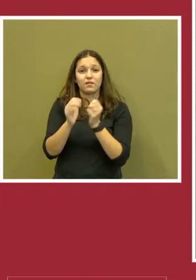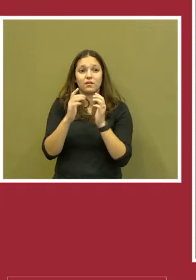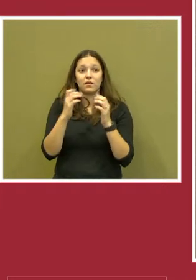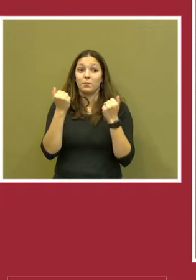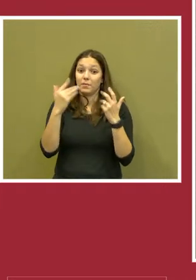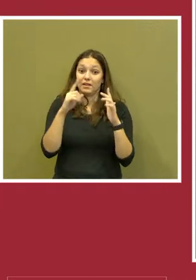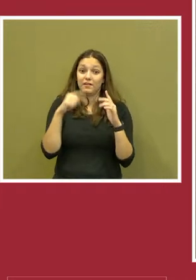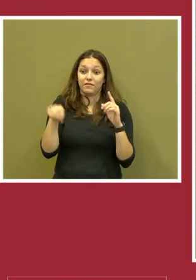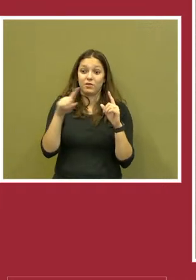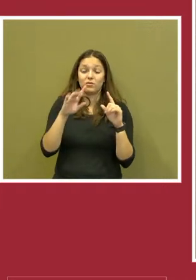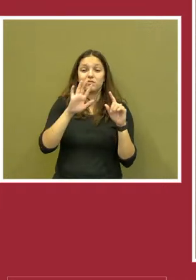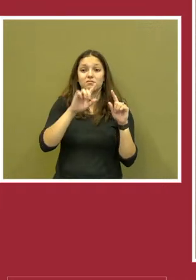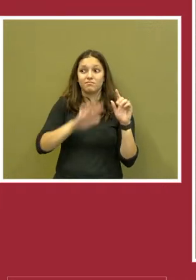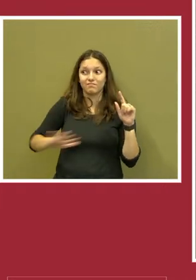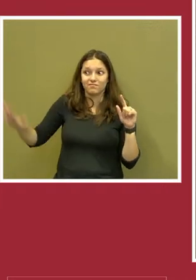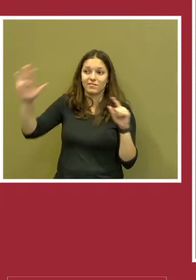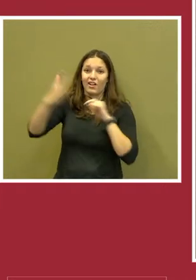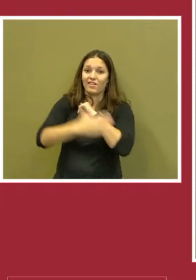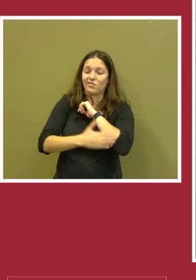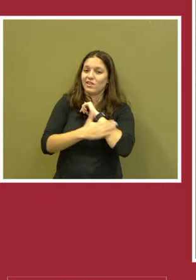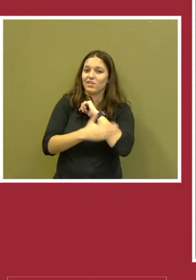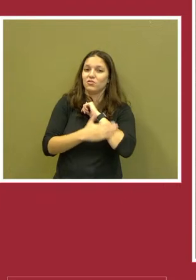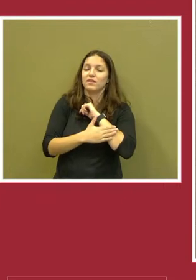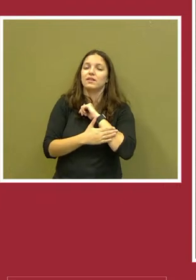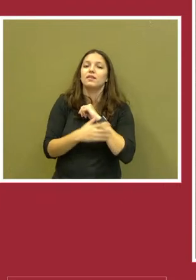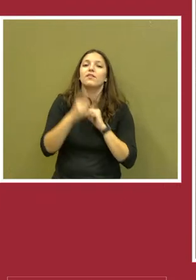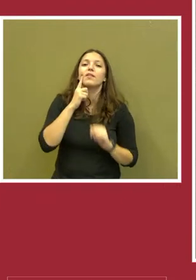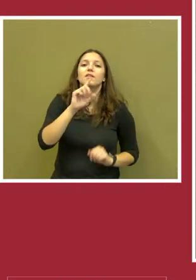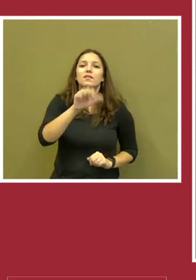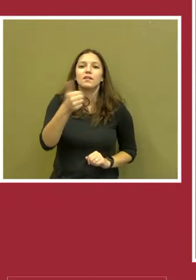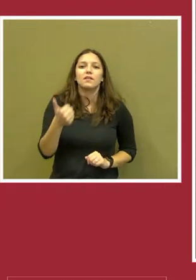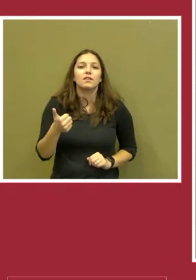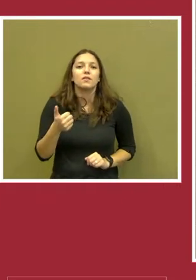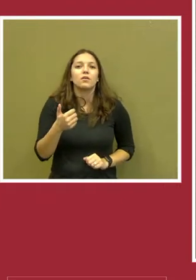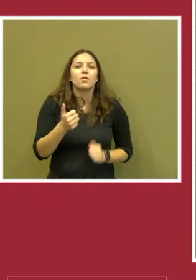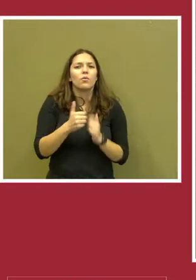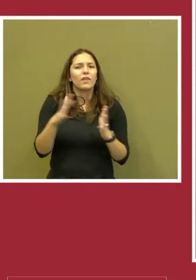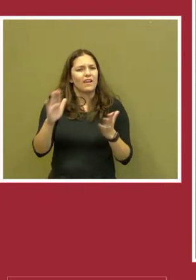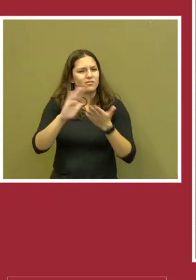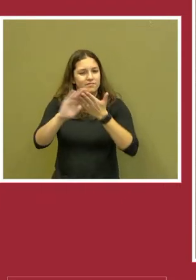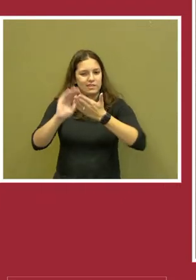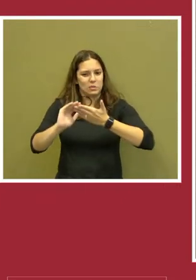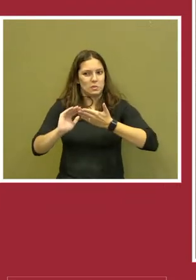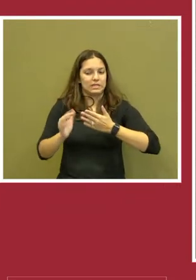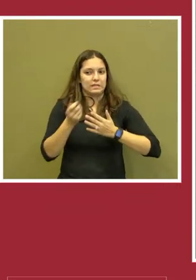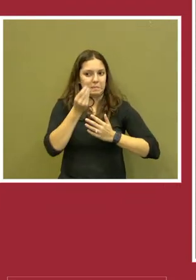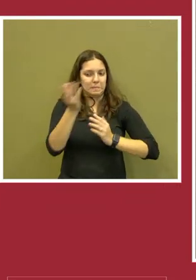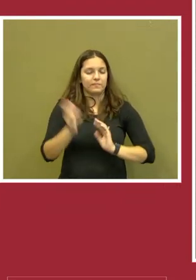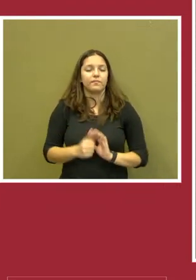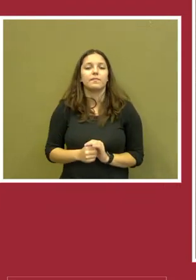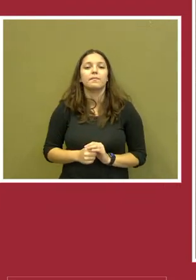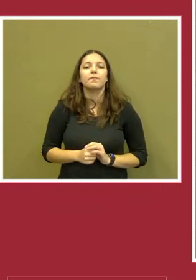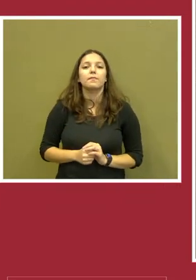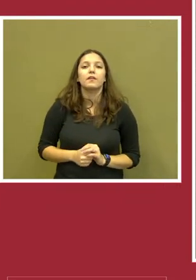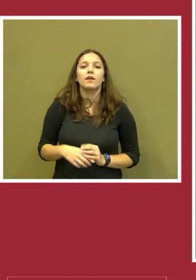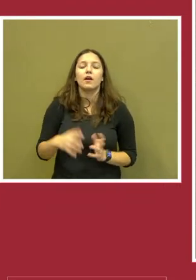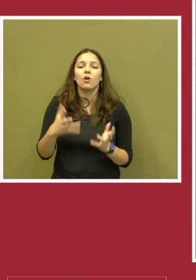country, so that's part of it. But I think without giving excuses, I would love to see